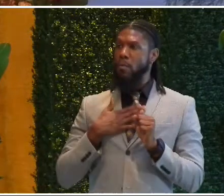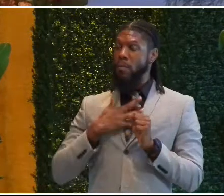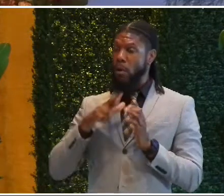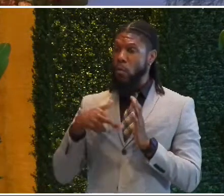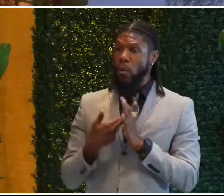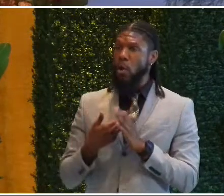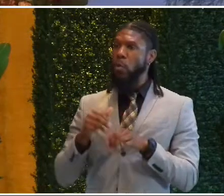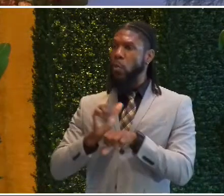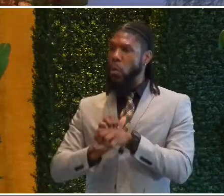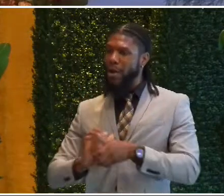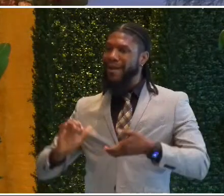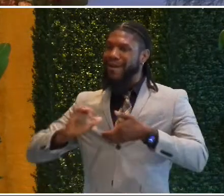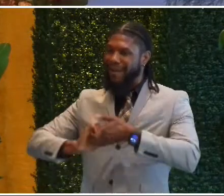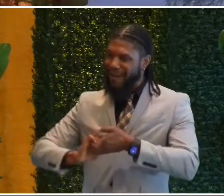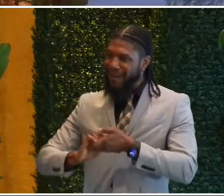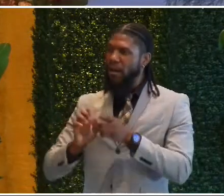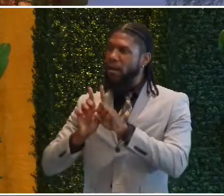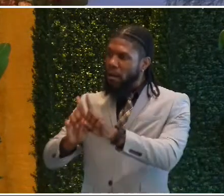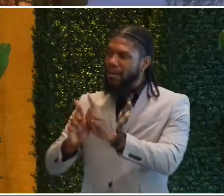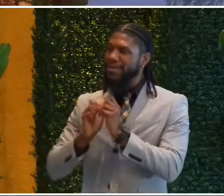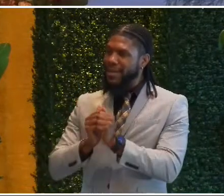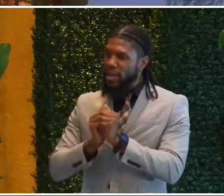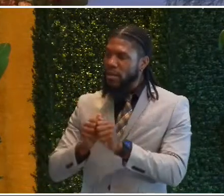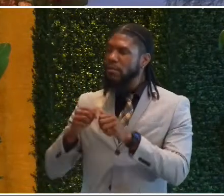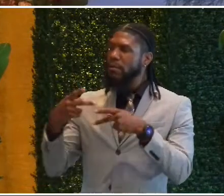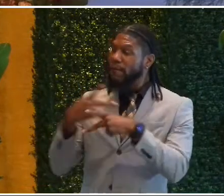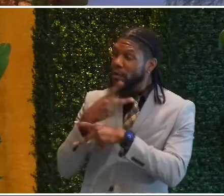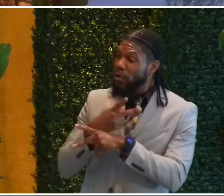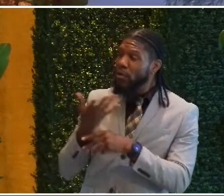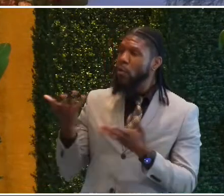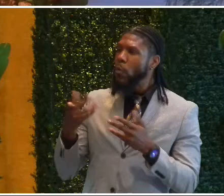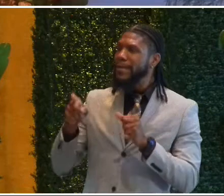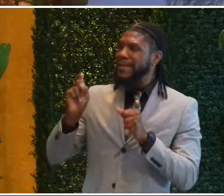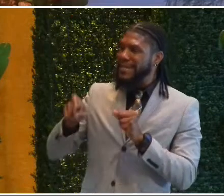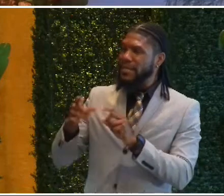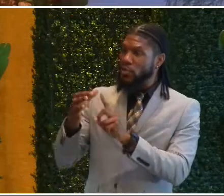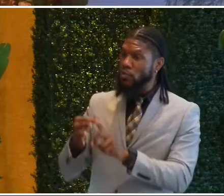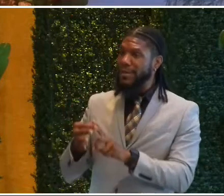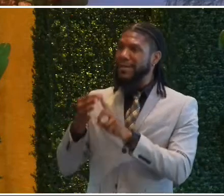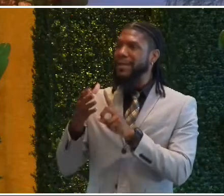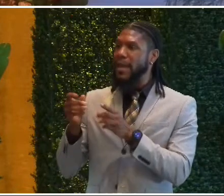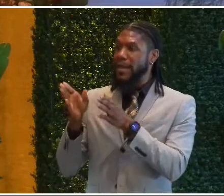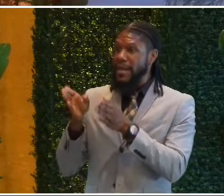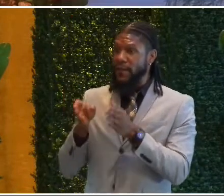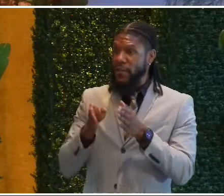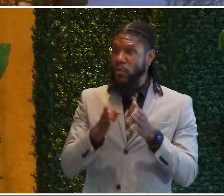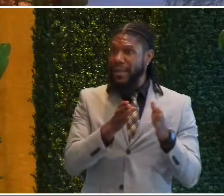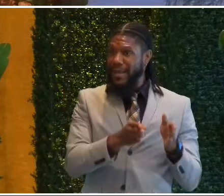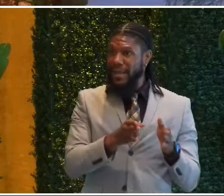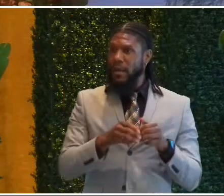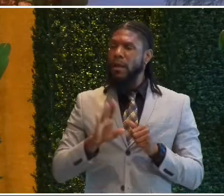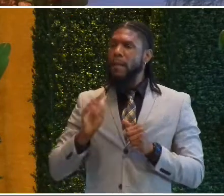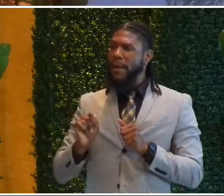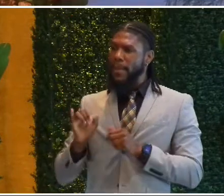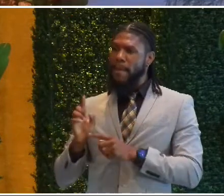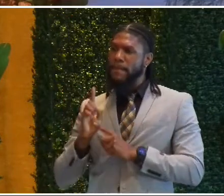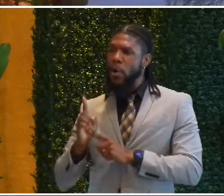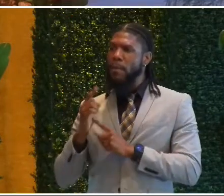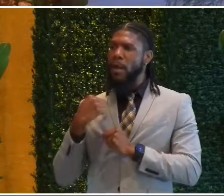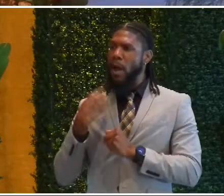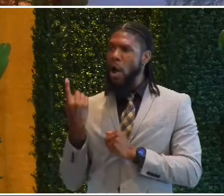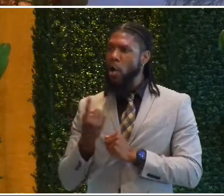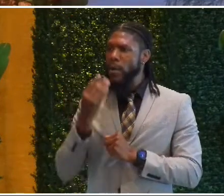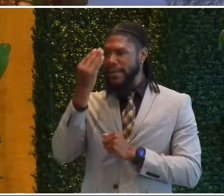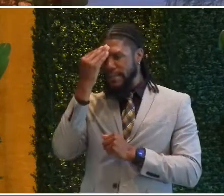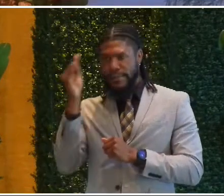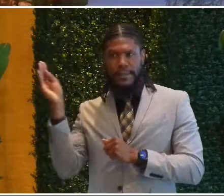people, right? So we can figure out what we need uniquely and individually. But I always carry that moment, and I think that,